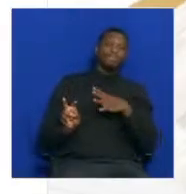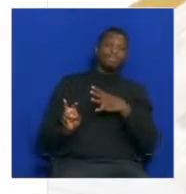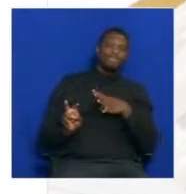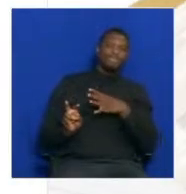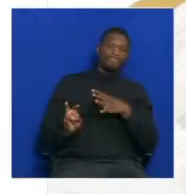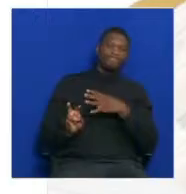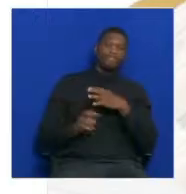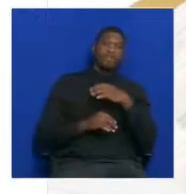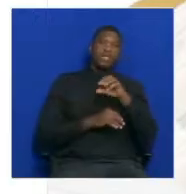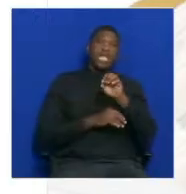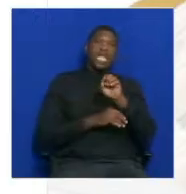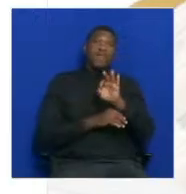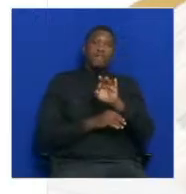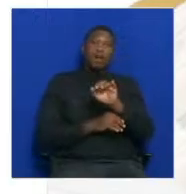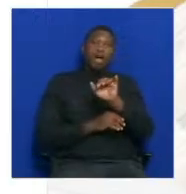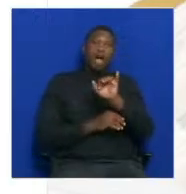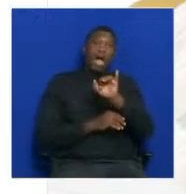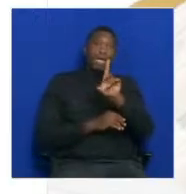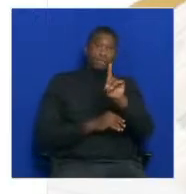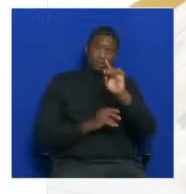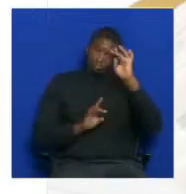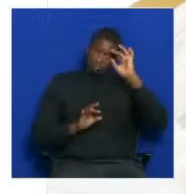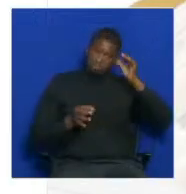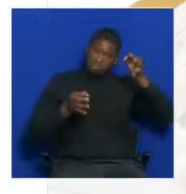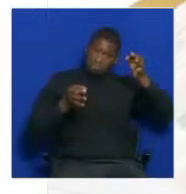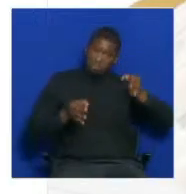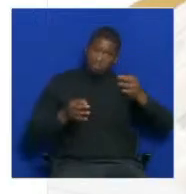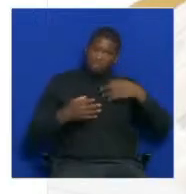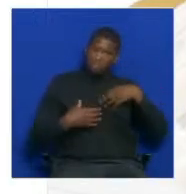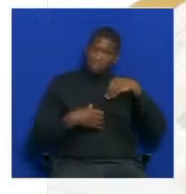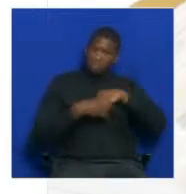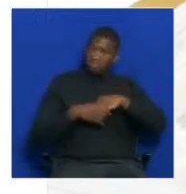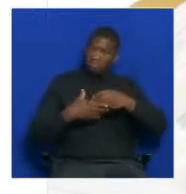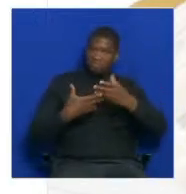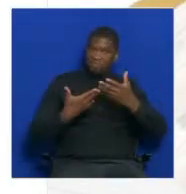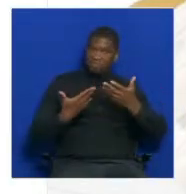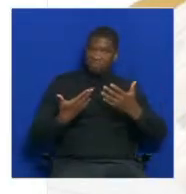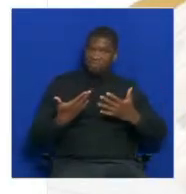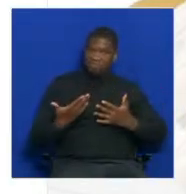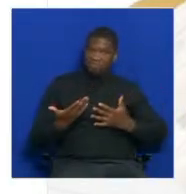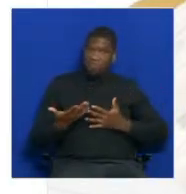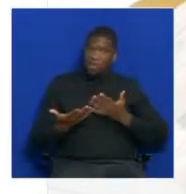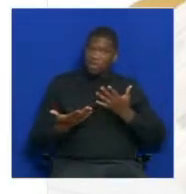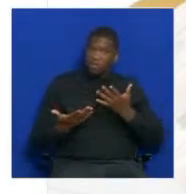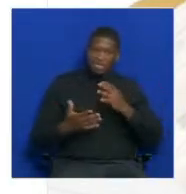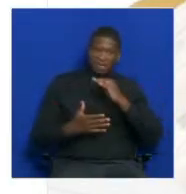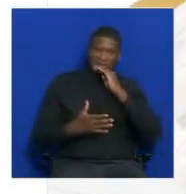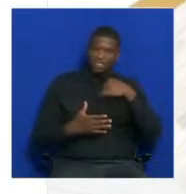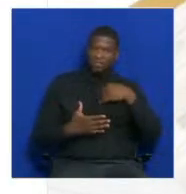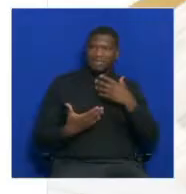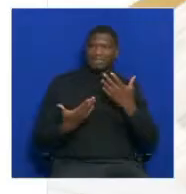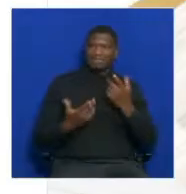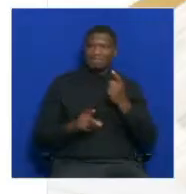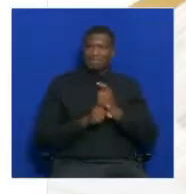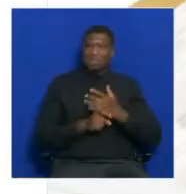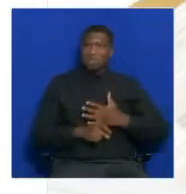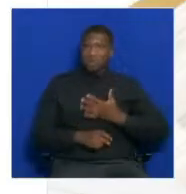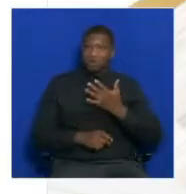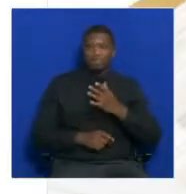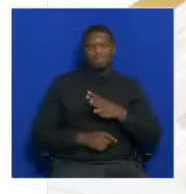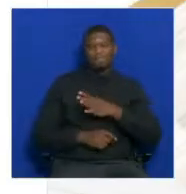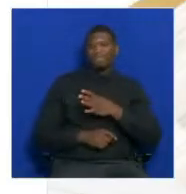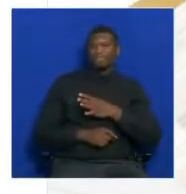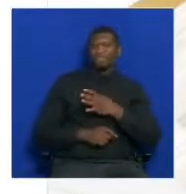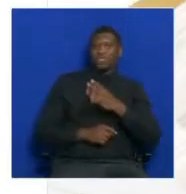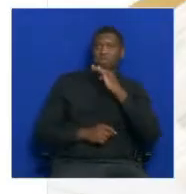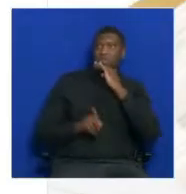me, it was not because she did not want me involved. No, it was because